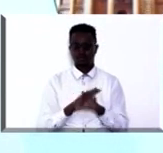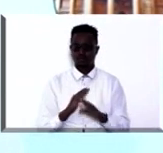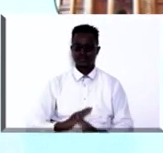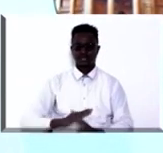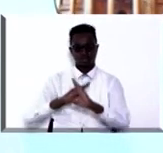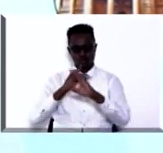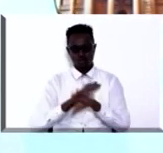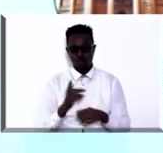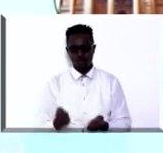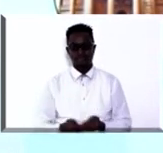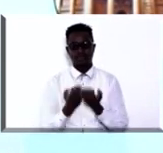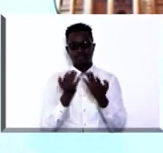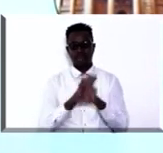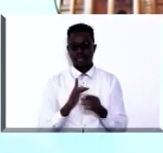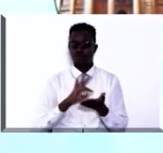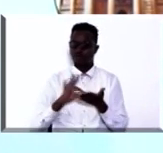of clean water,